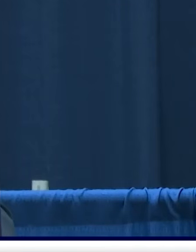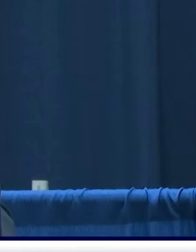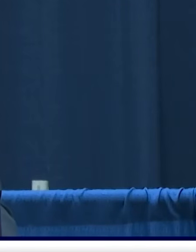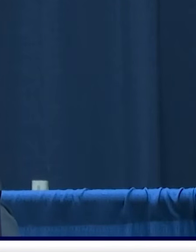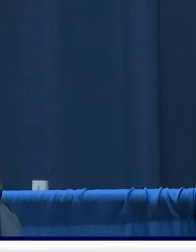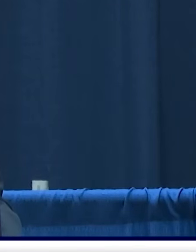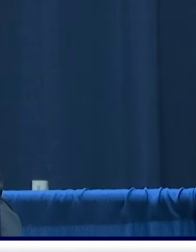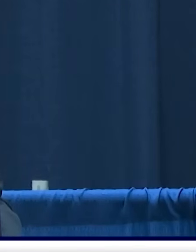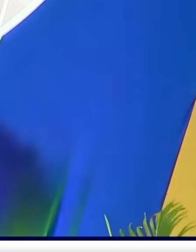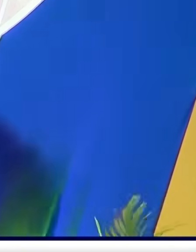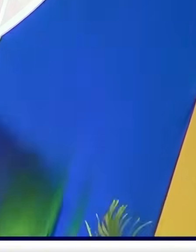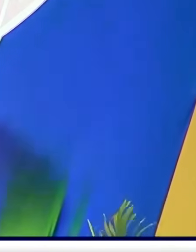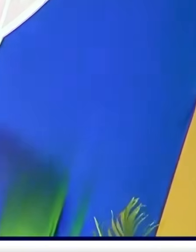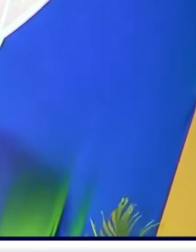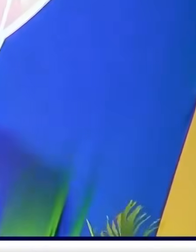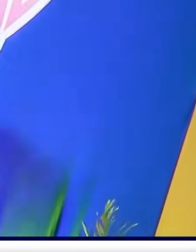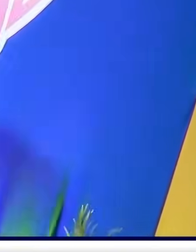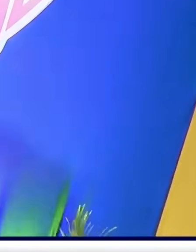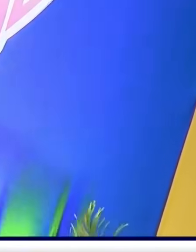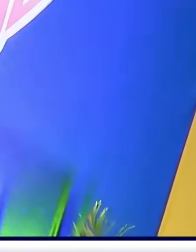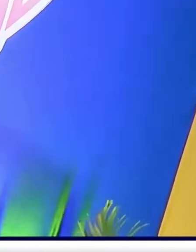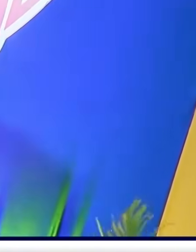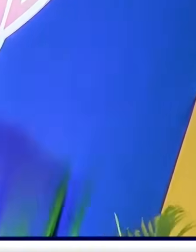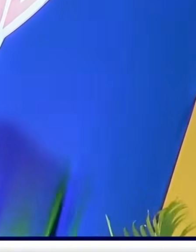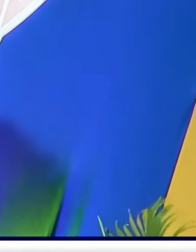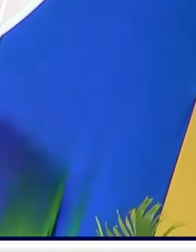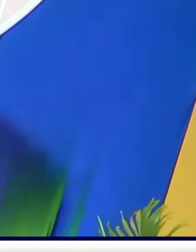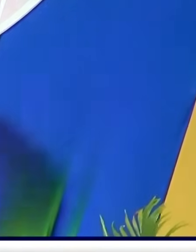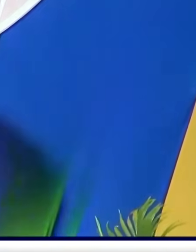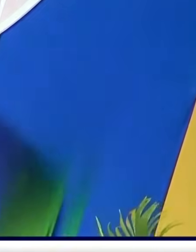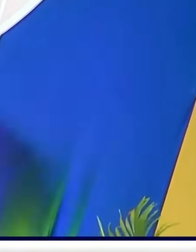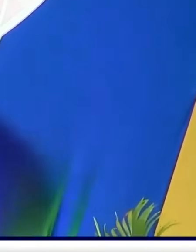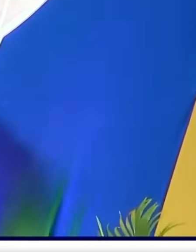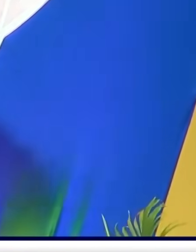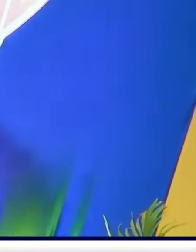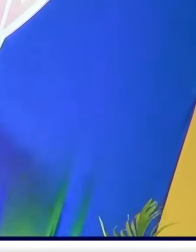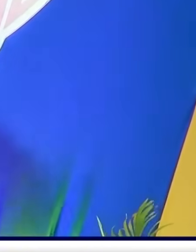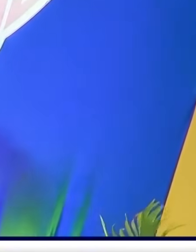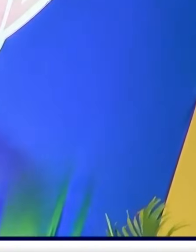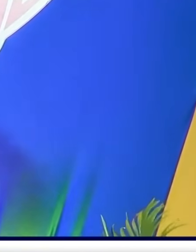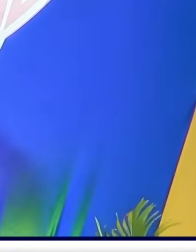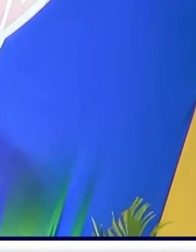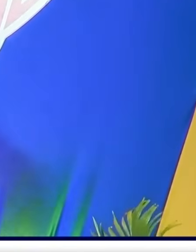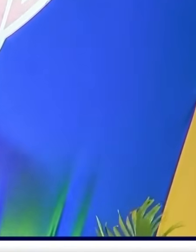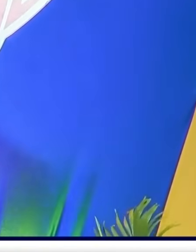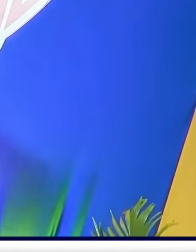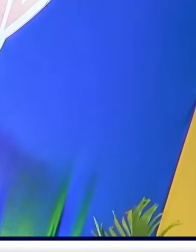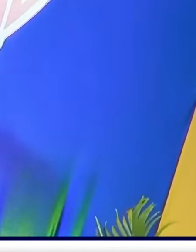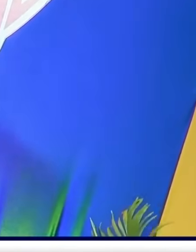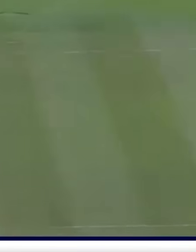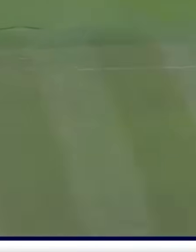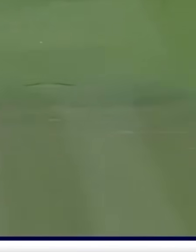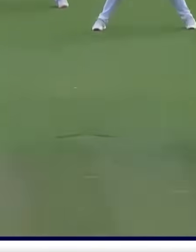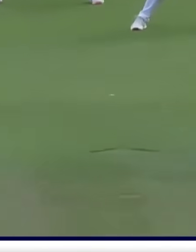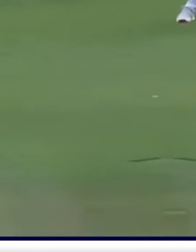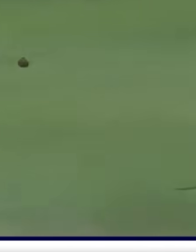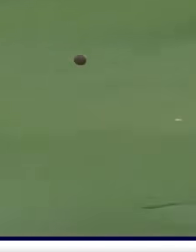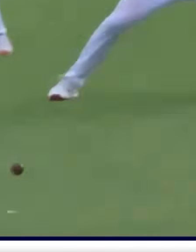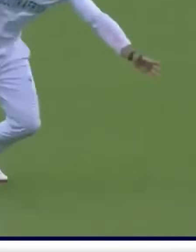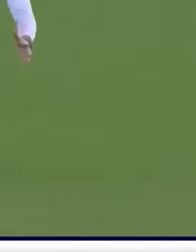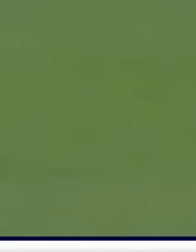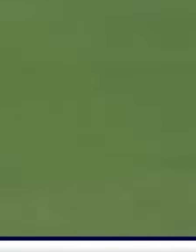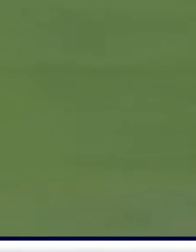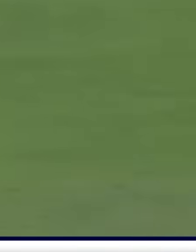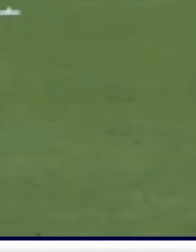lawyers. The NCS using all available platforms to promote Cropover. And in sports, the World